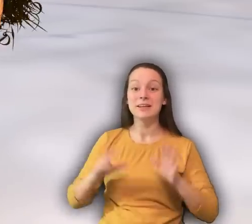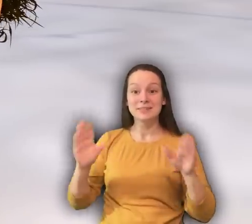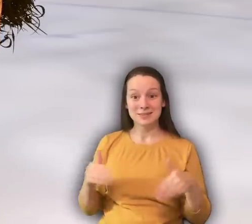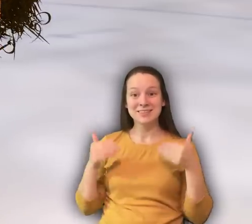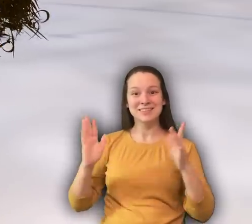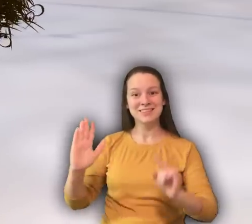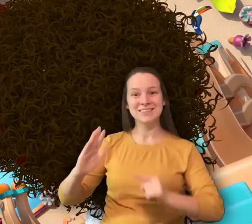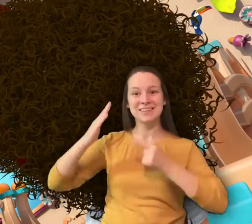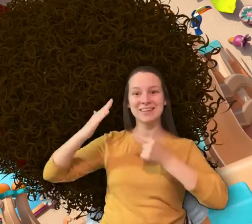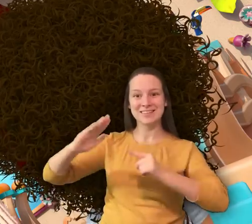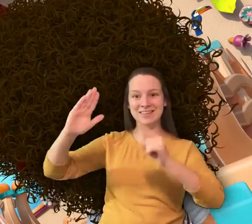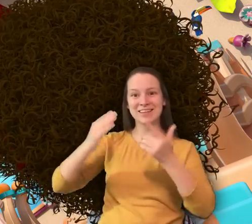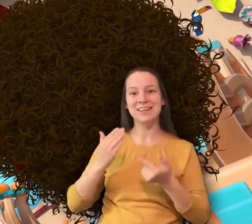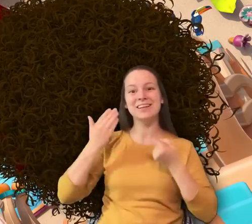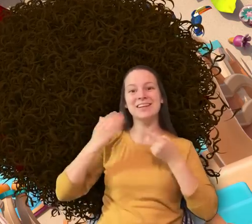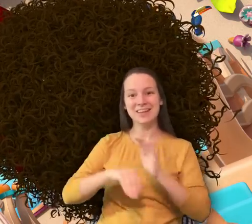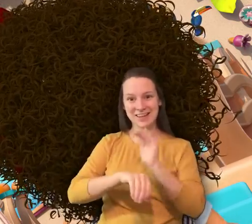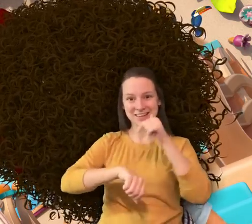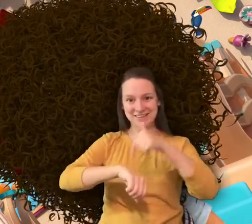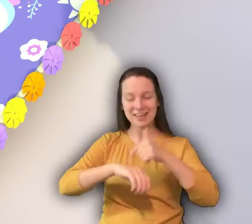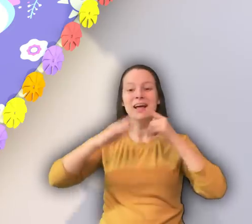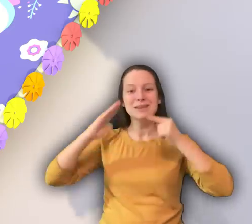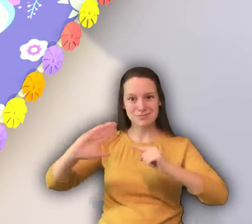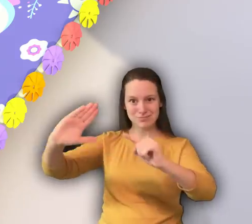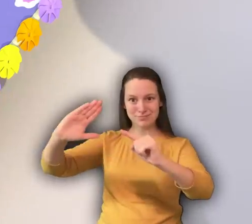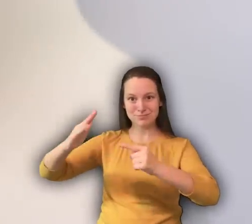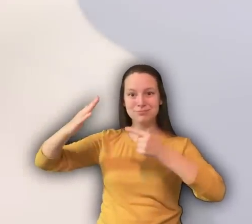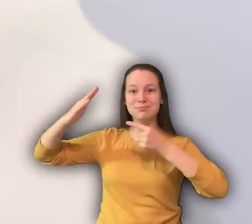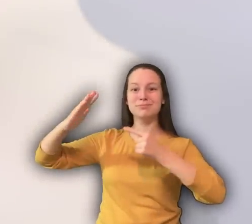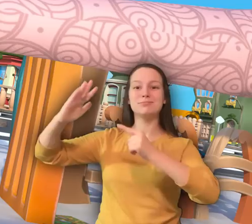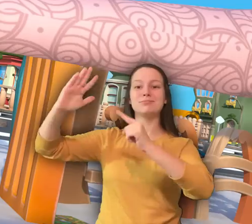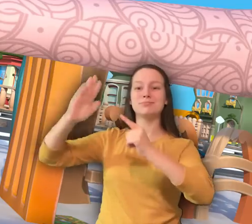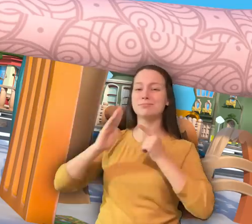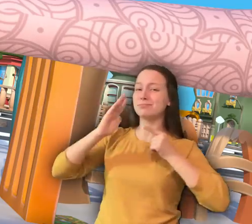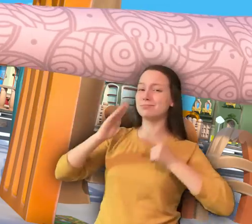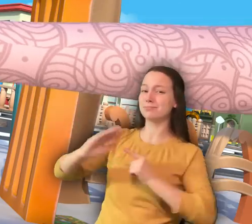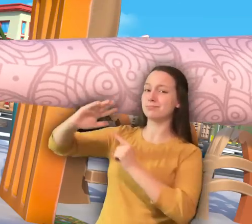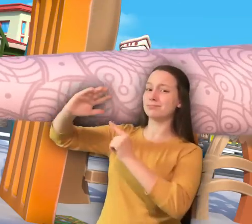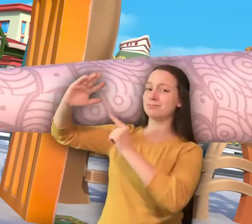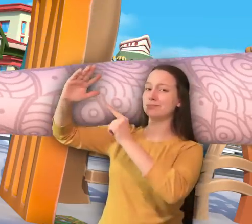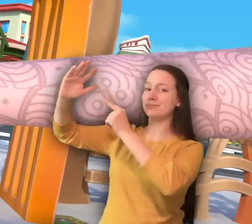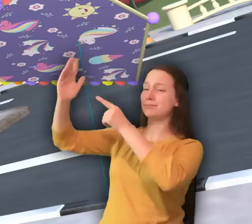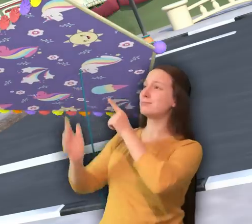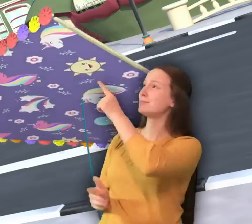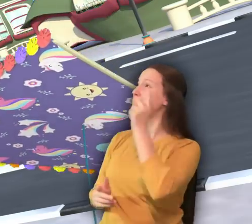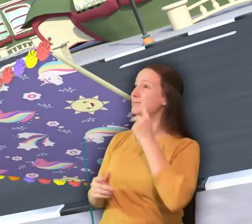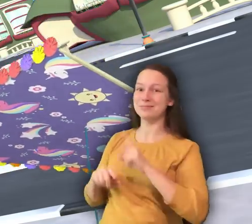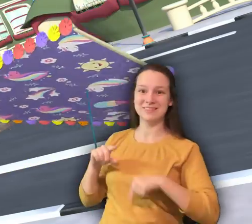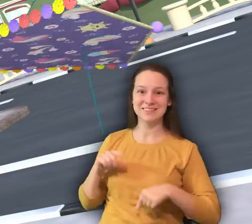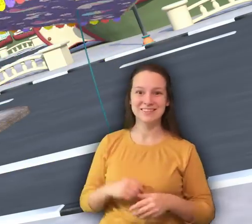here we go with a kite to fly up at night here we go with the kite